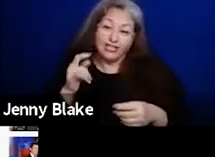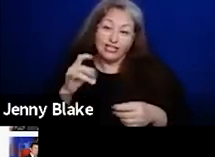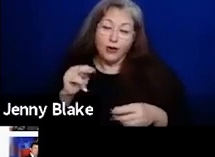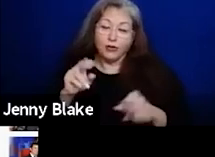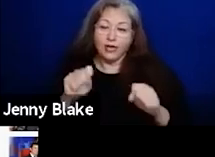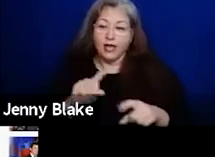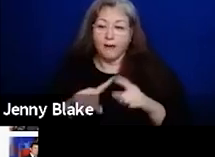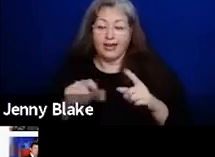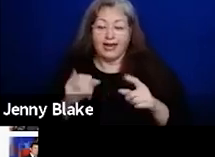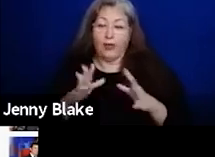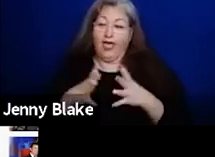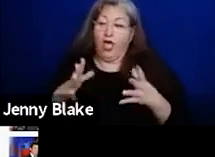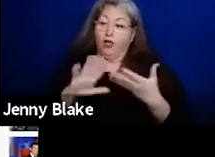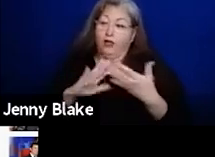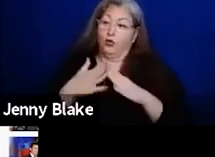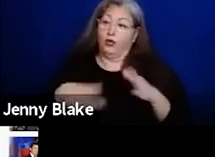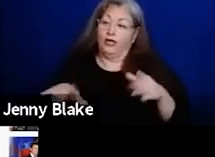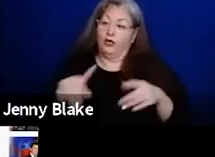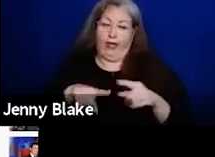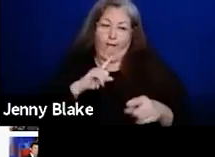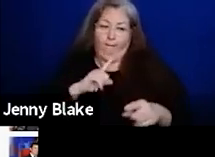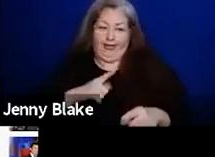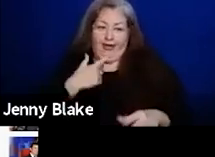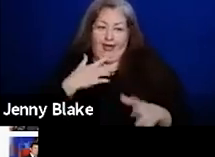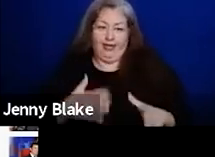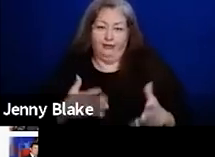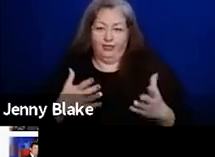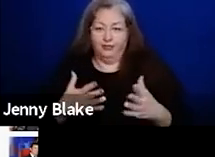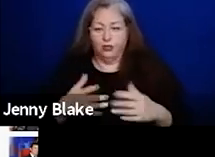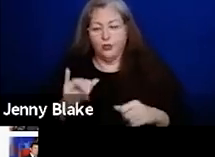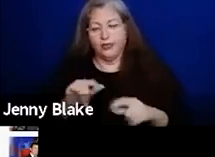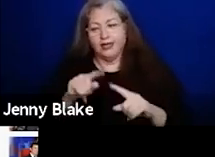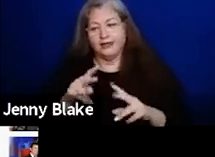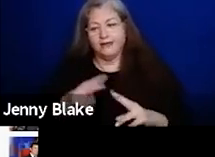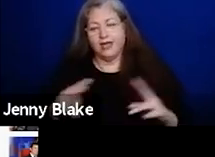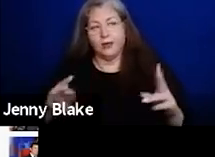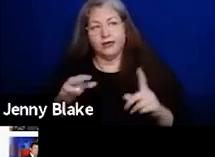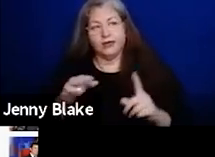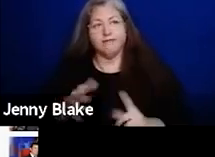community, without a community. So it's a very particular